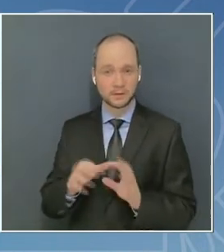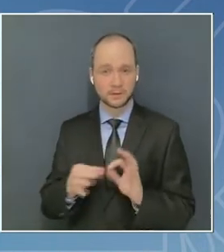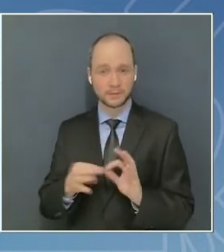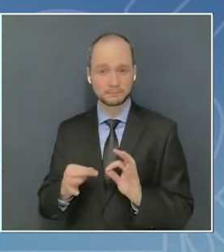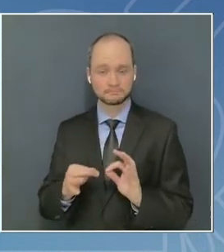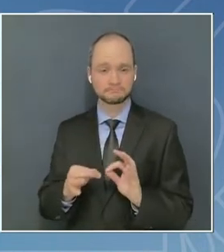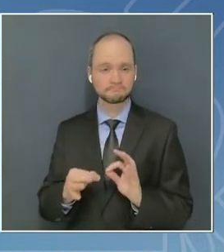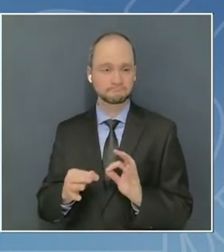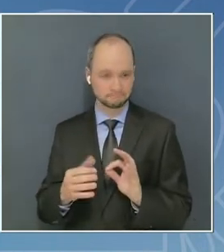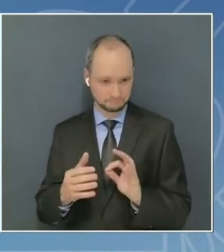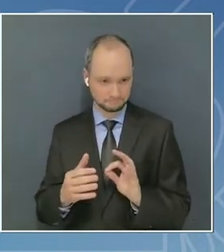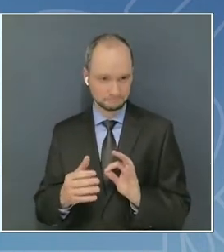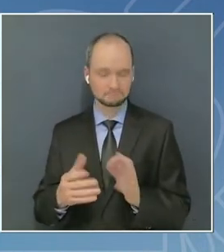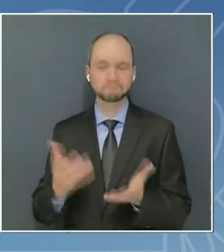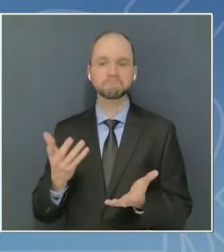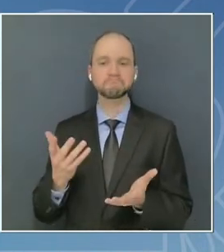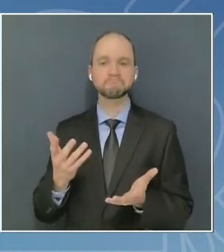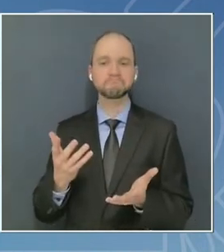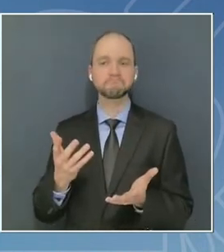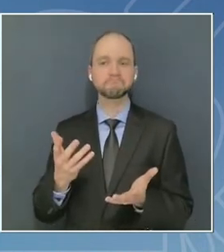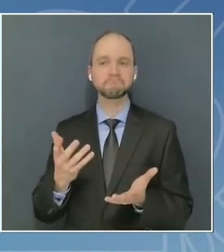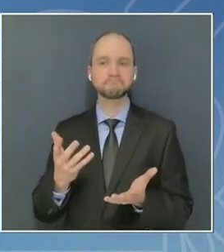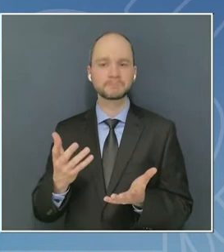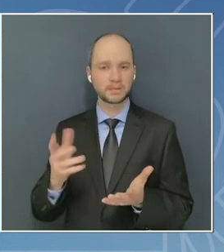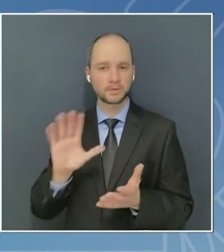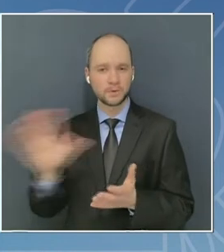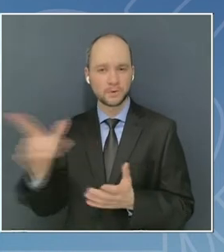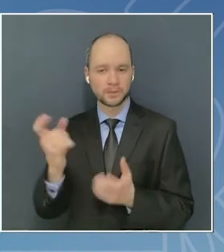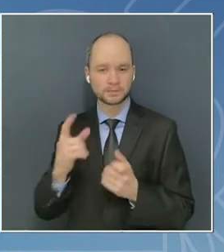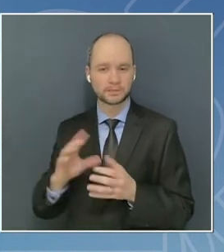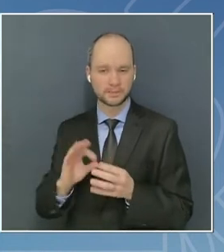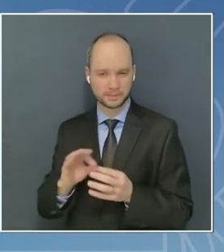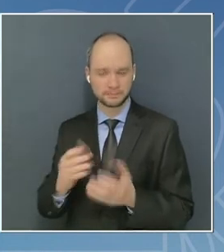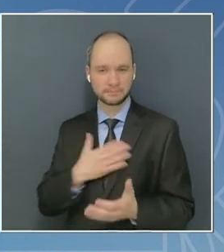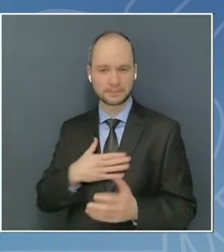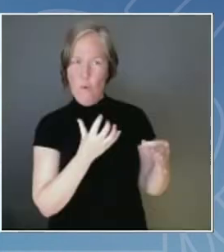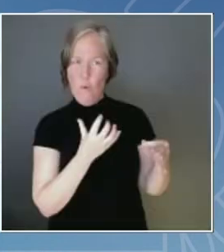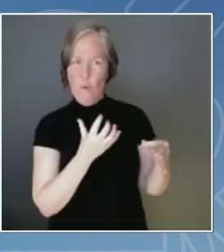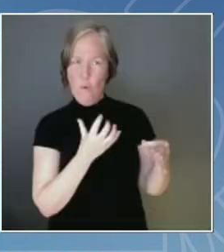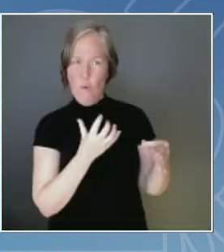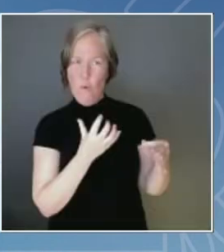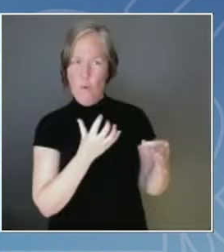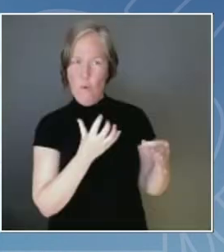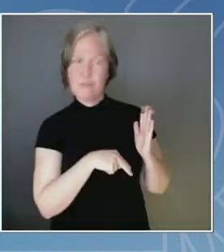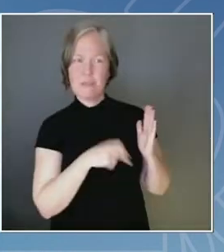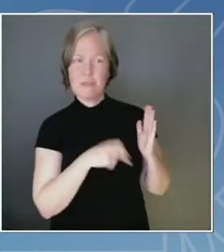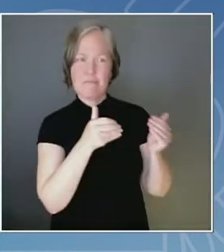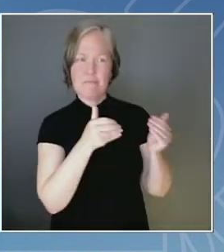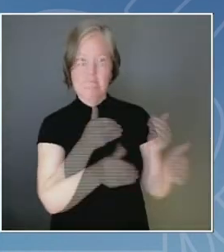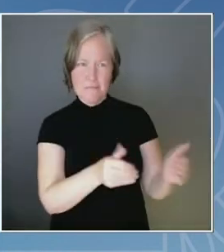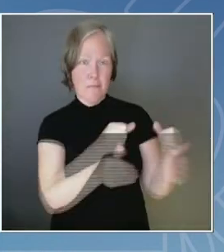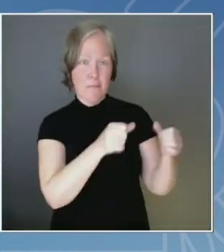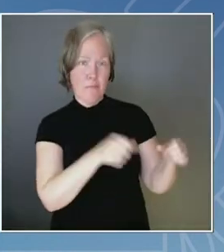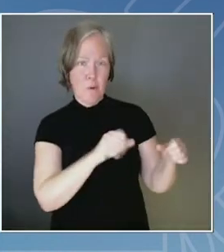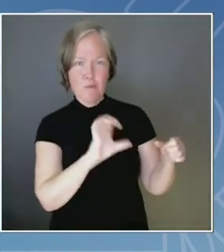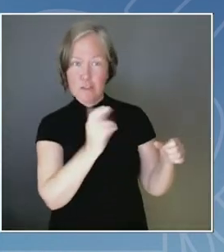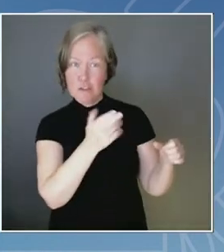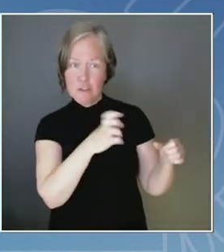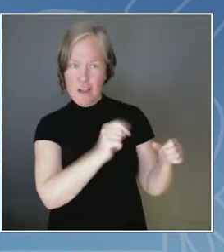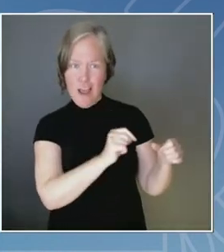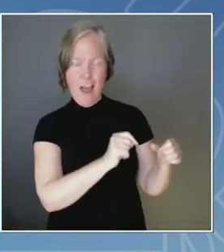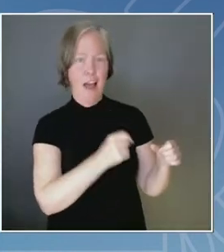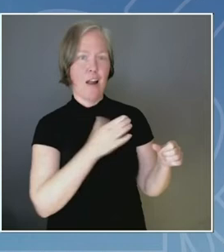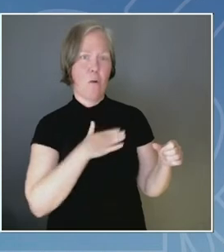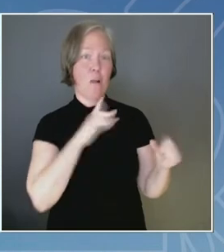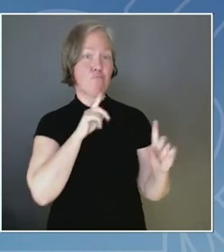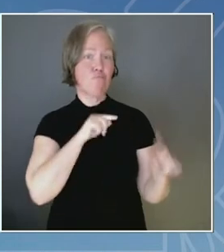hear from you. So please put them in the chat box and we will get to addressing them at the end of the program. We really want to hear from you. Next, I'd